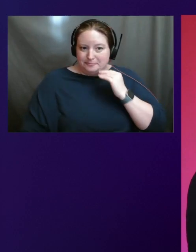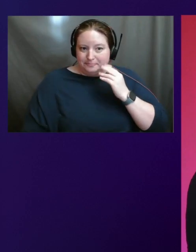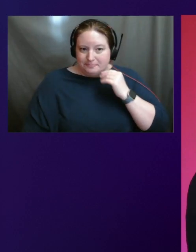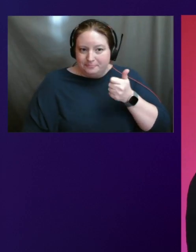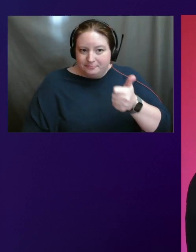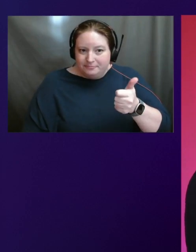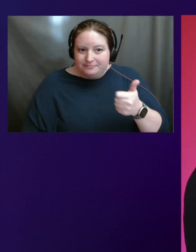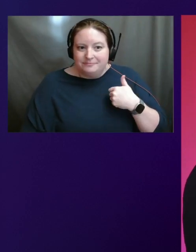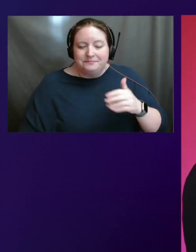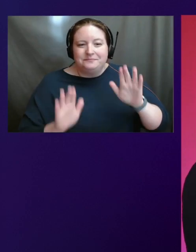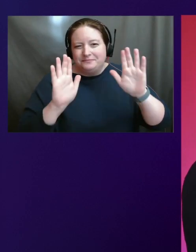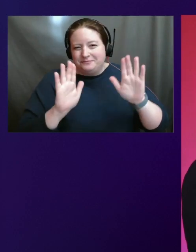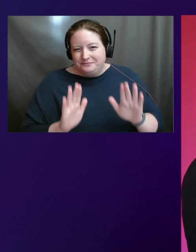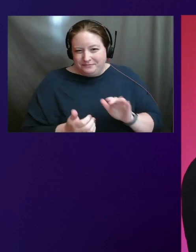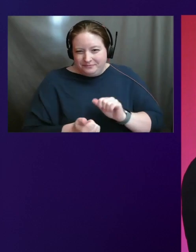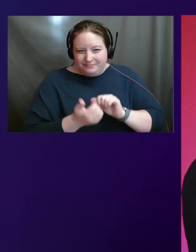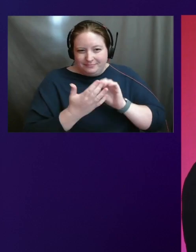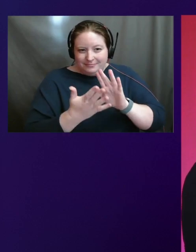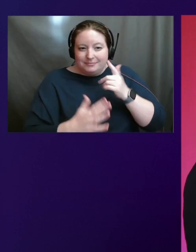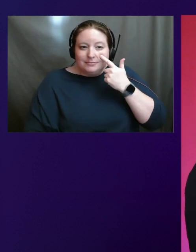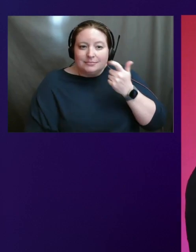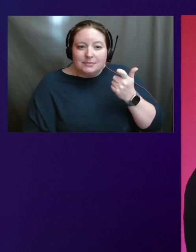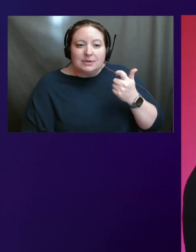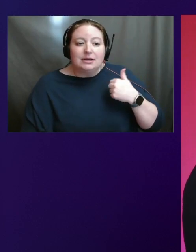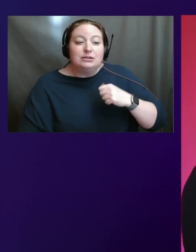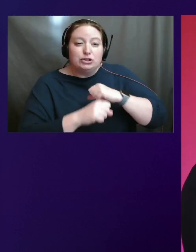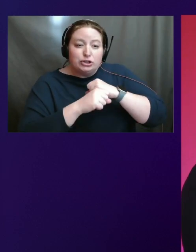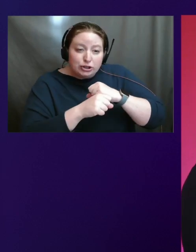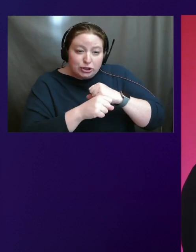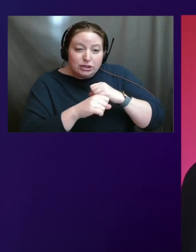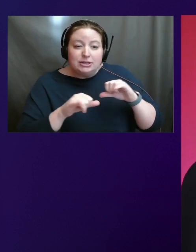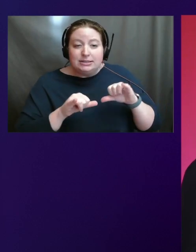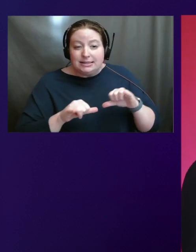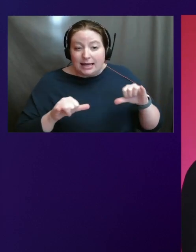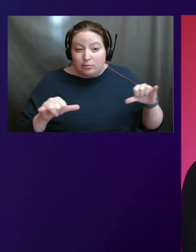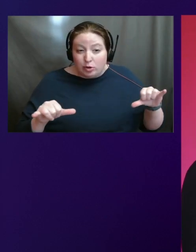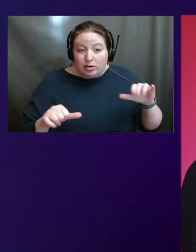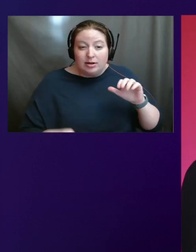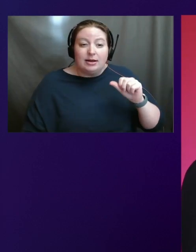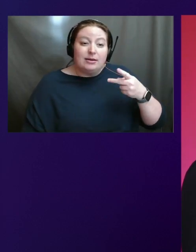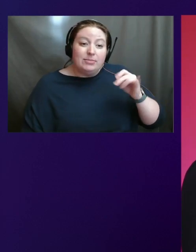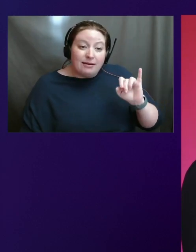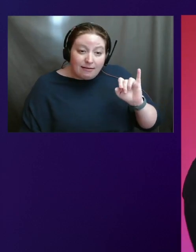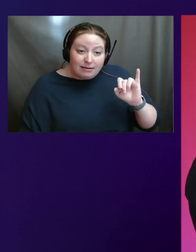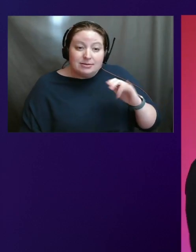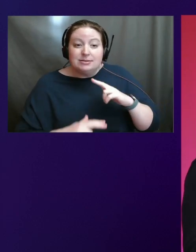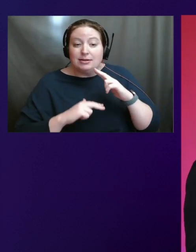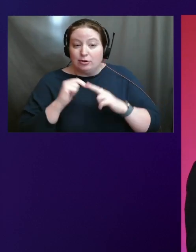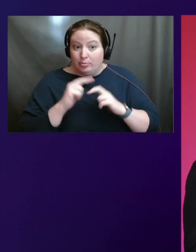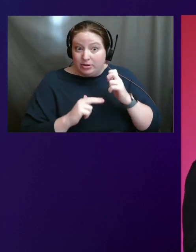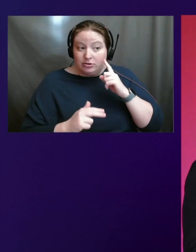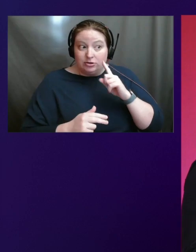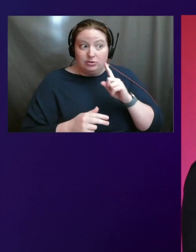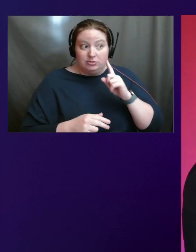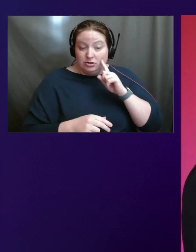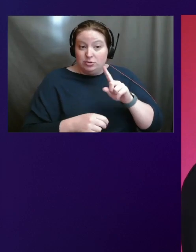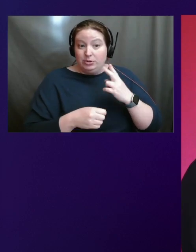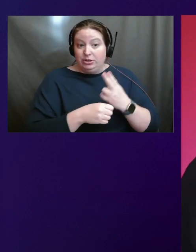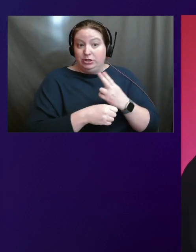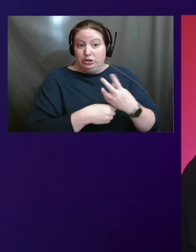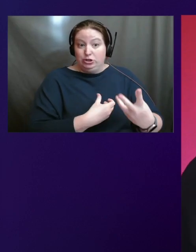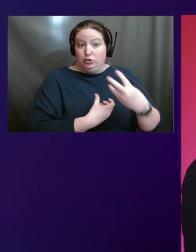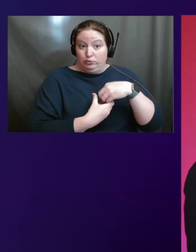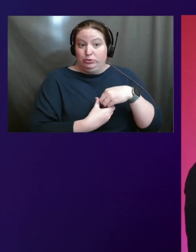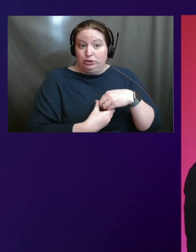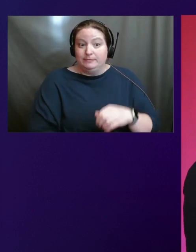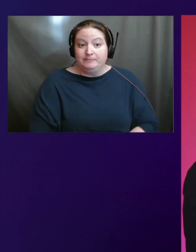to do that in the code services because they're secure, scalable APIs that are built to be consumed as part of a solution. Yeah, right. I